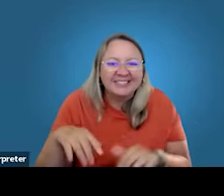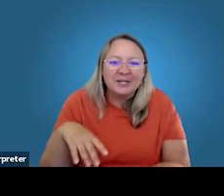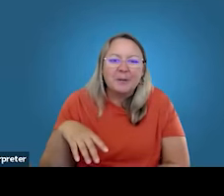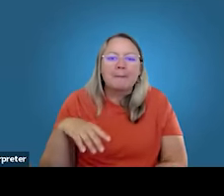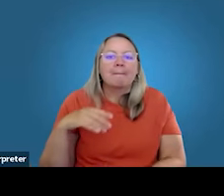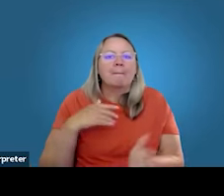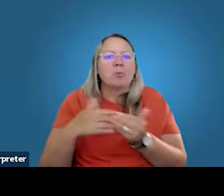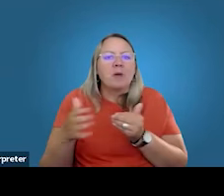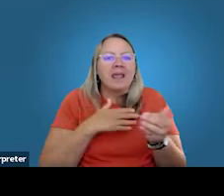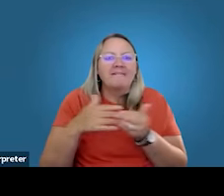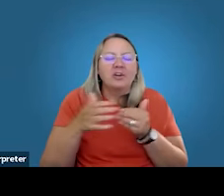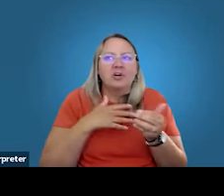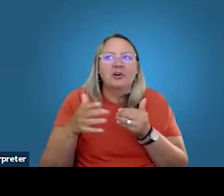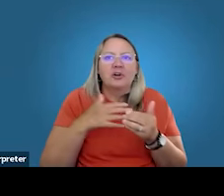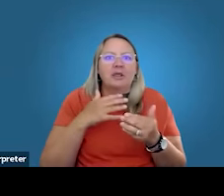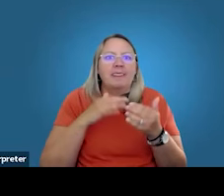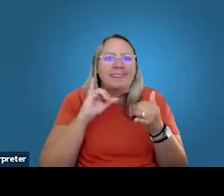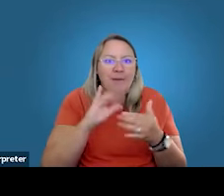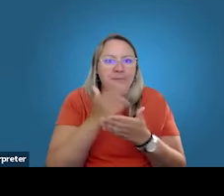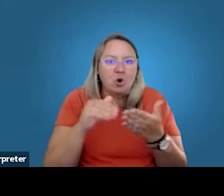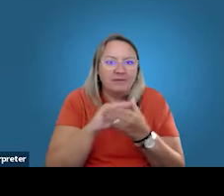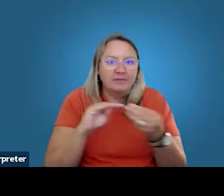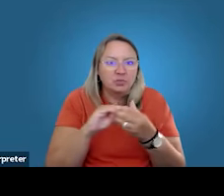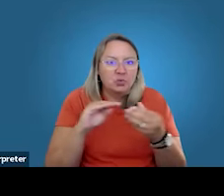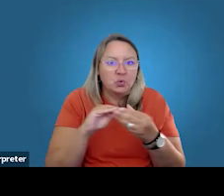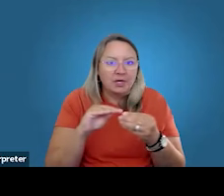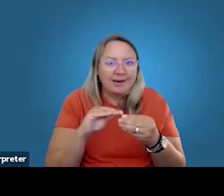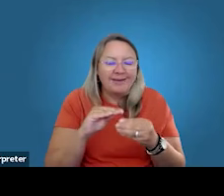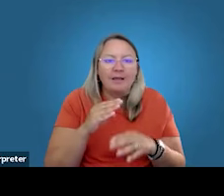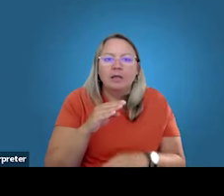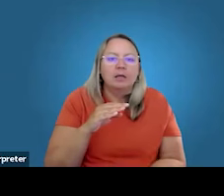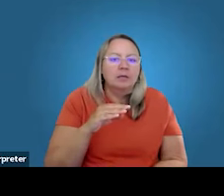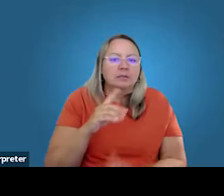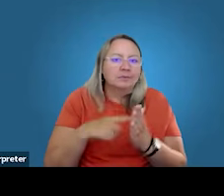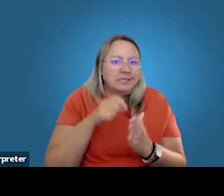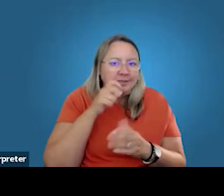whenever I've not got that in a story, it doesn't work.